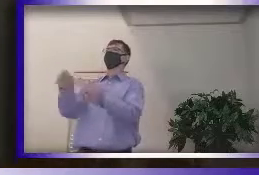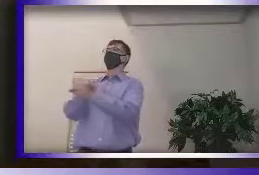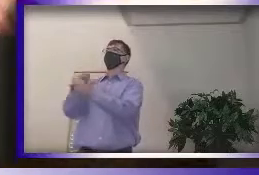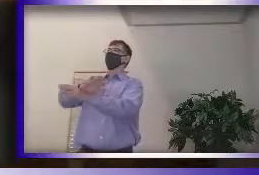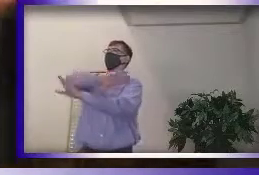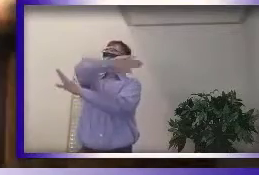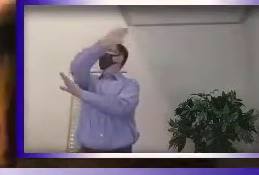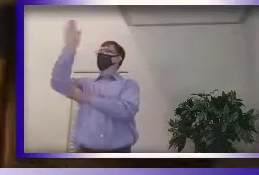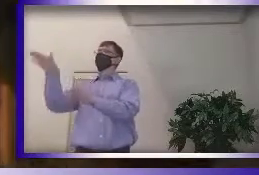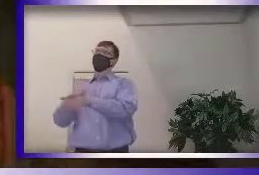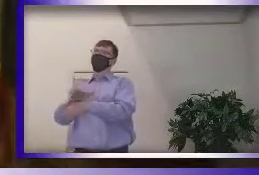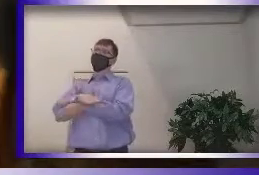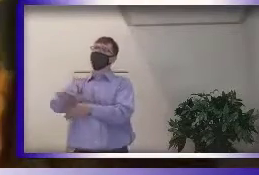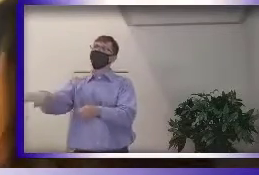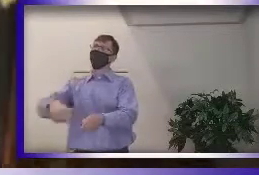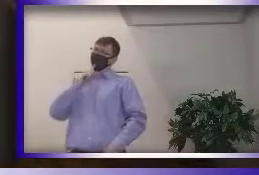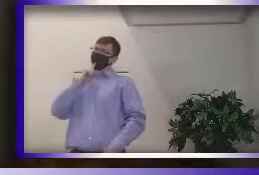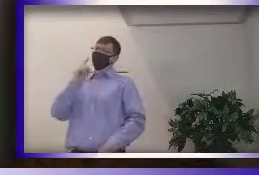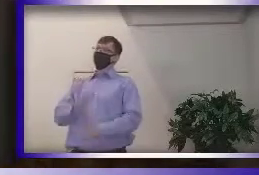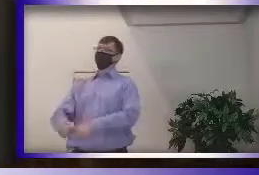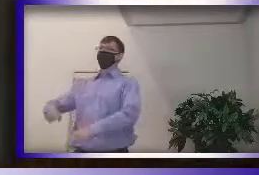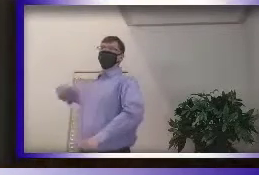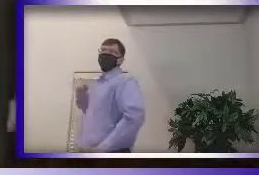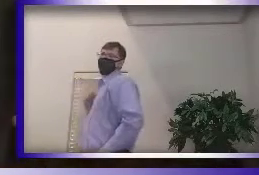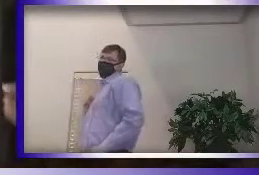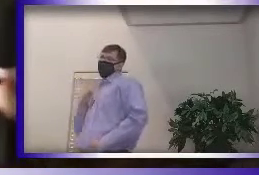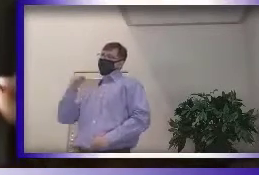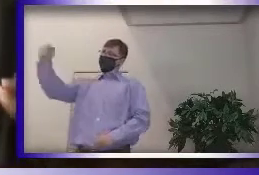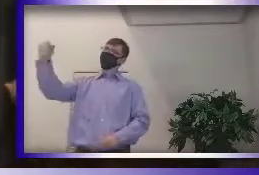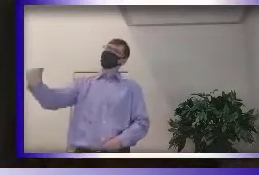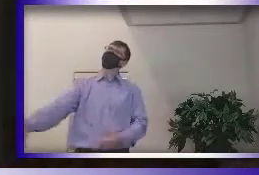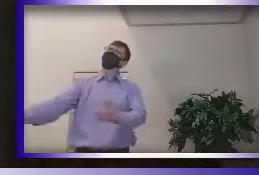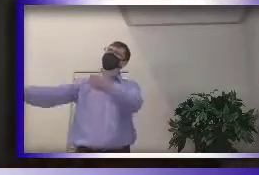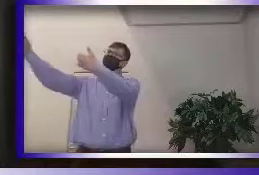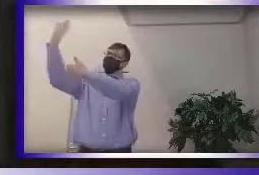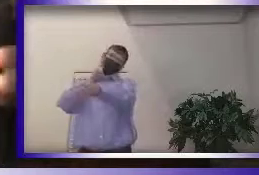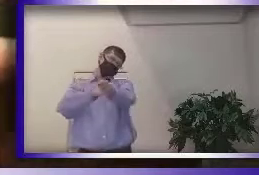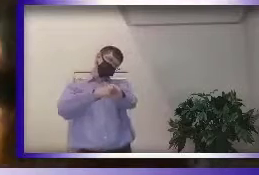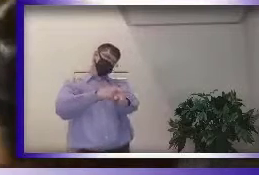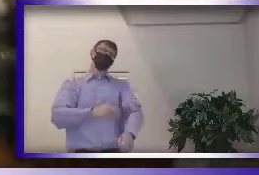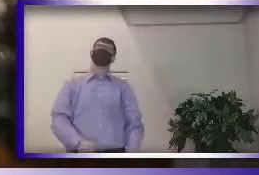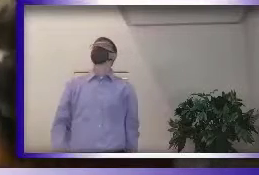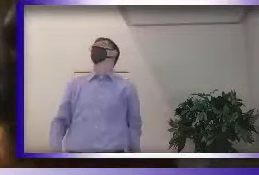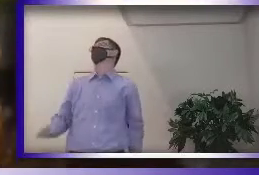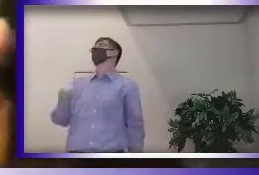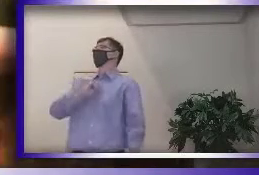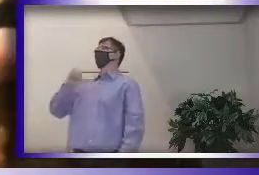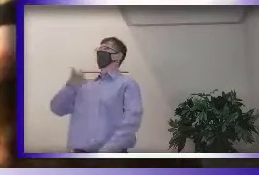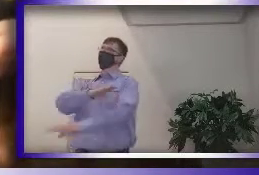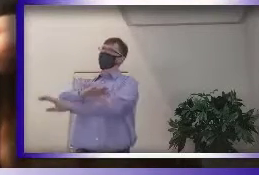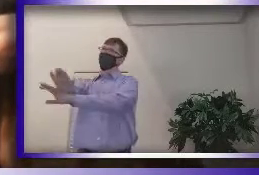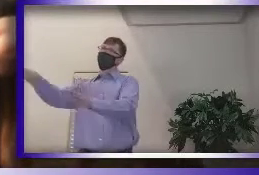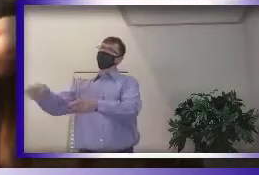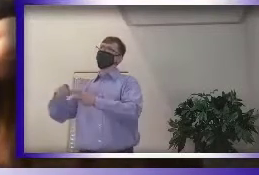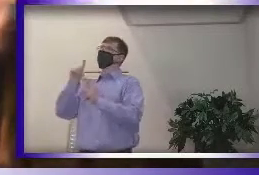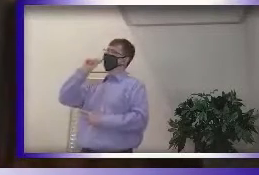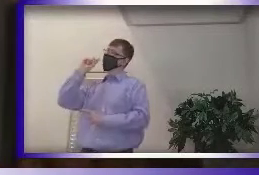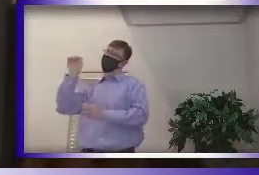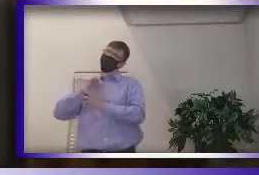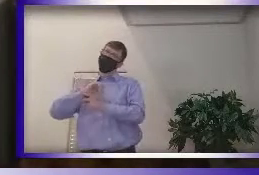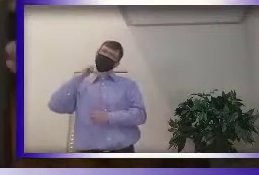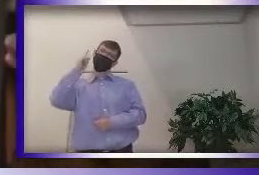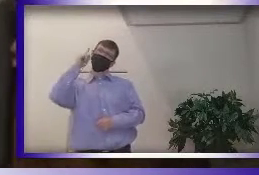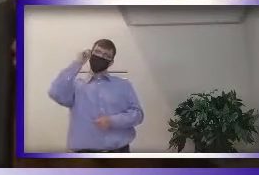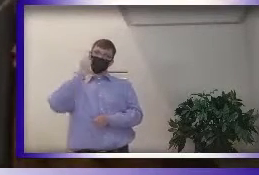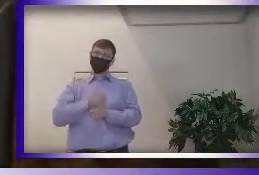who's ever read sci-fi fantasy knows that if you know someone's true secret name, you can make them appear anytime you want. It doesn't